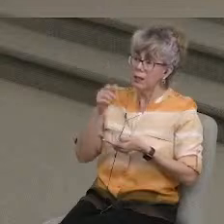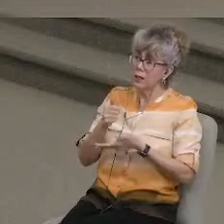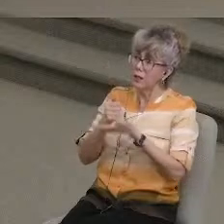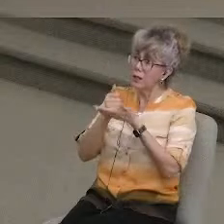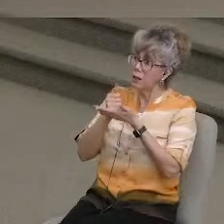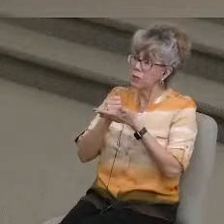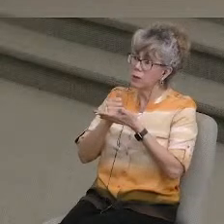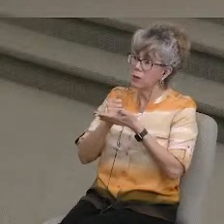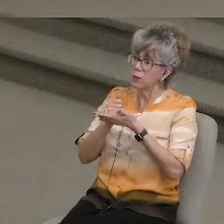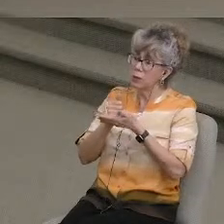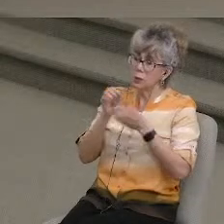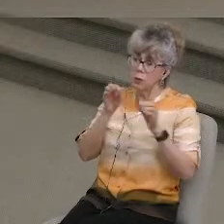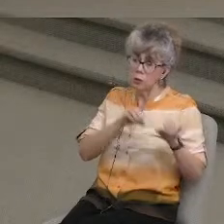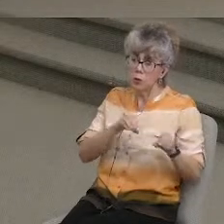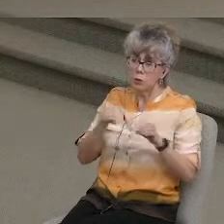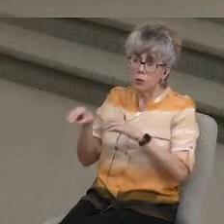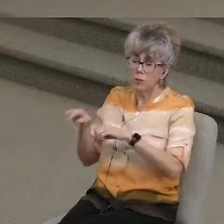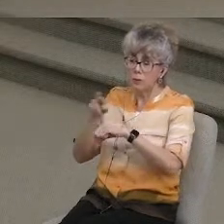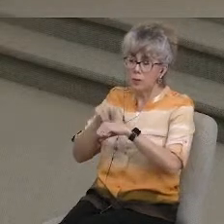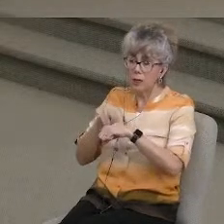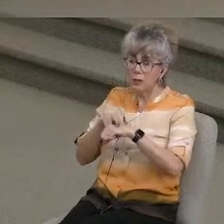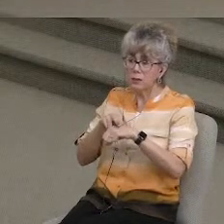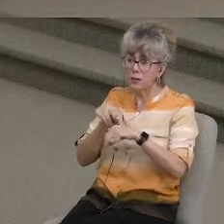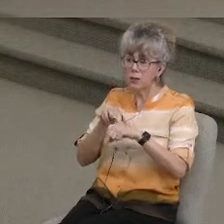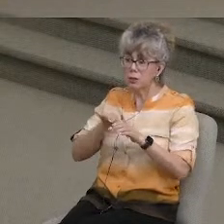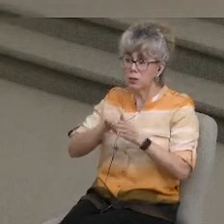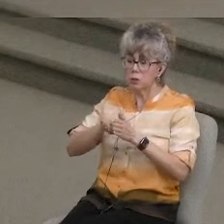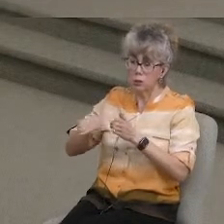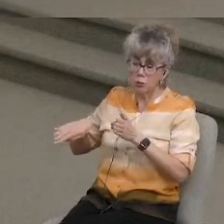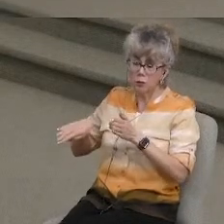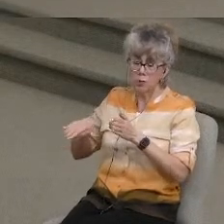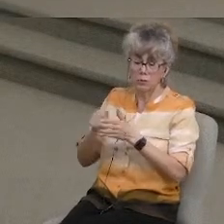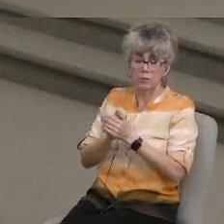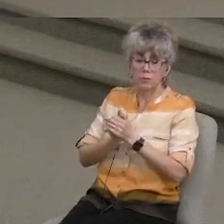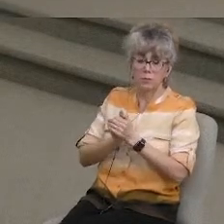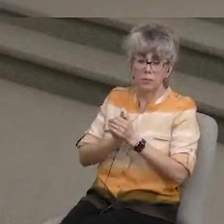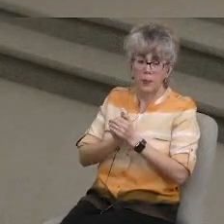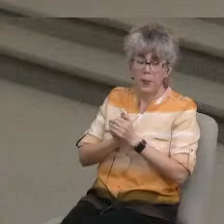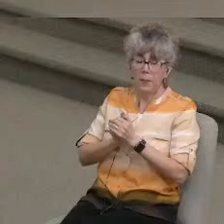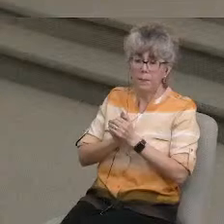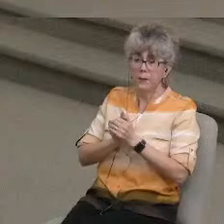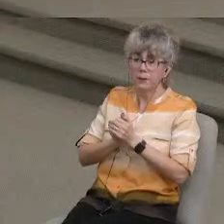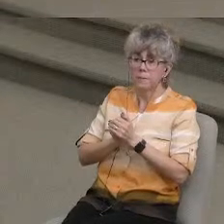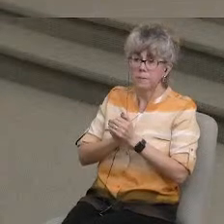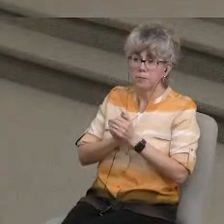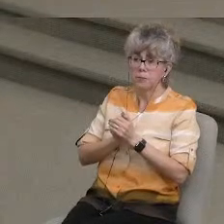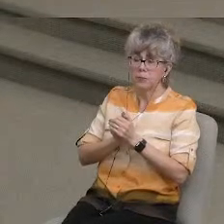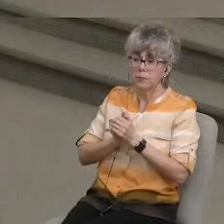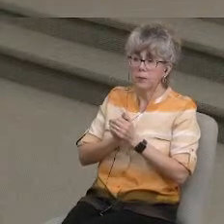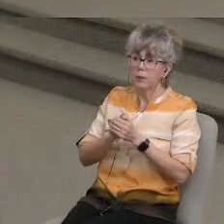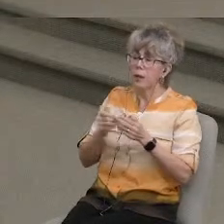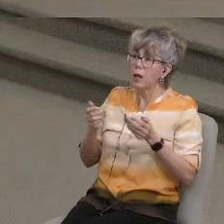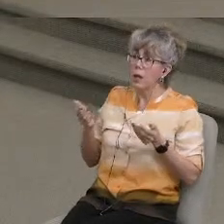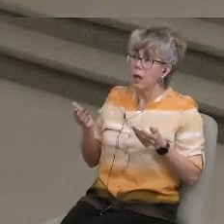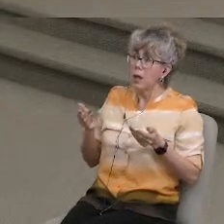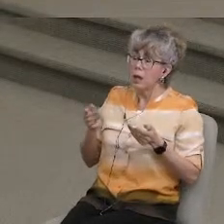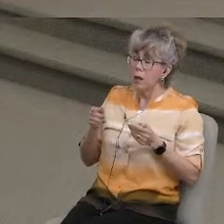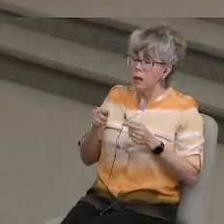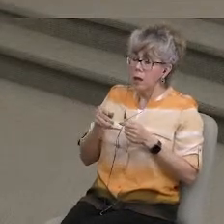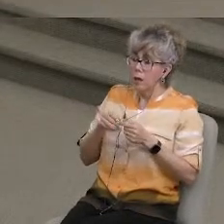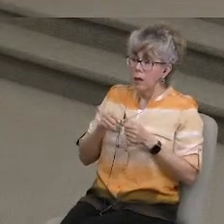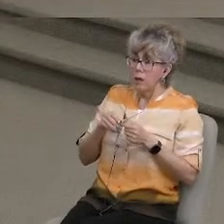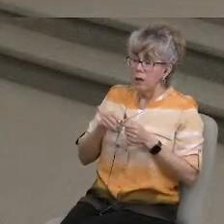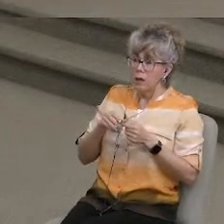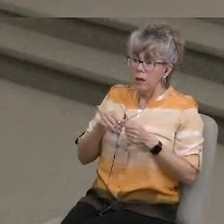what difference does the resurrection make in your life every day? That's the real question, isn't it? It can